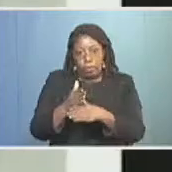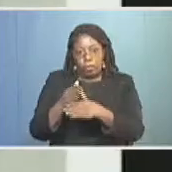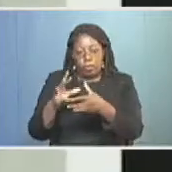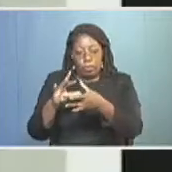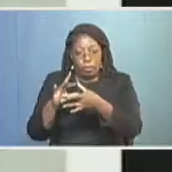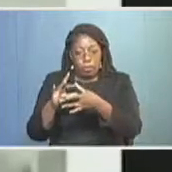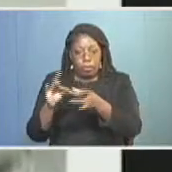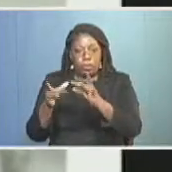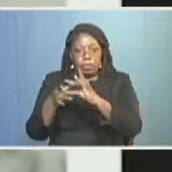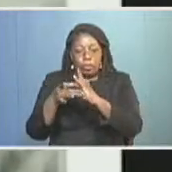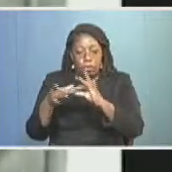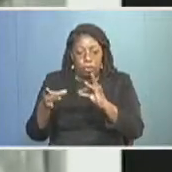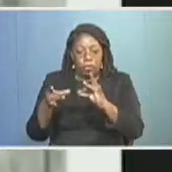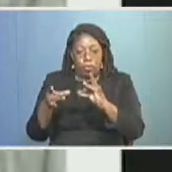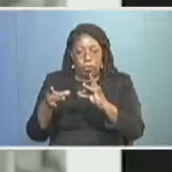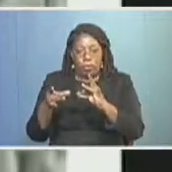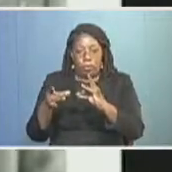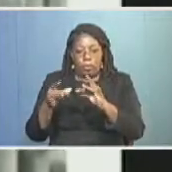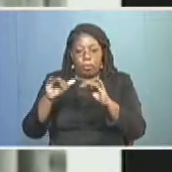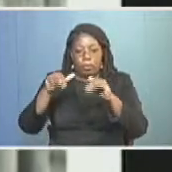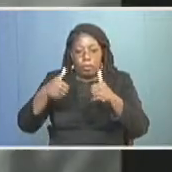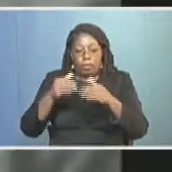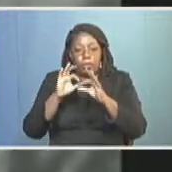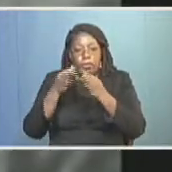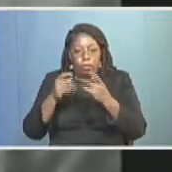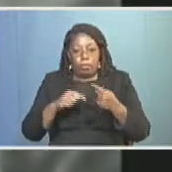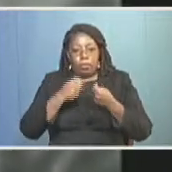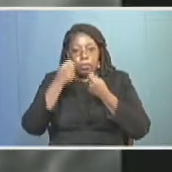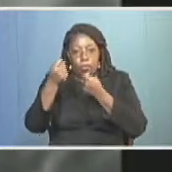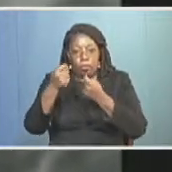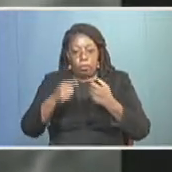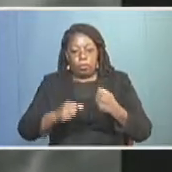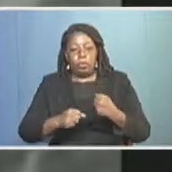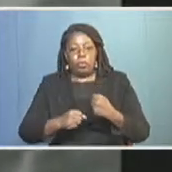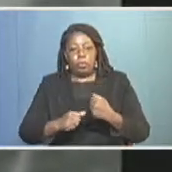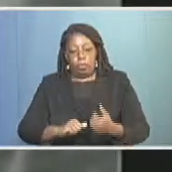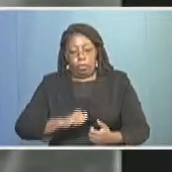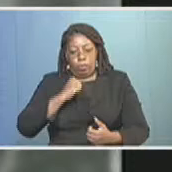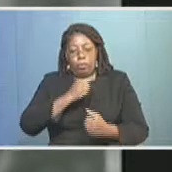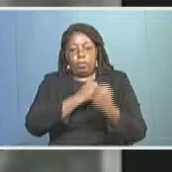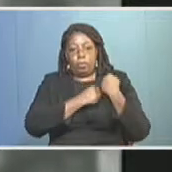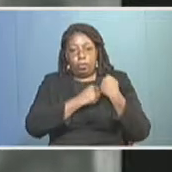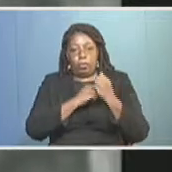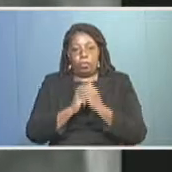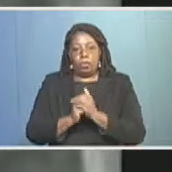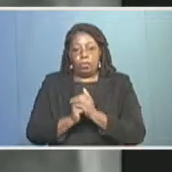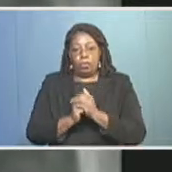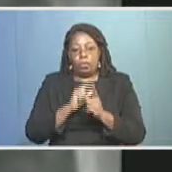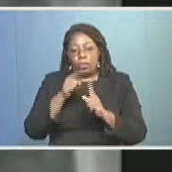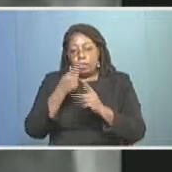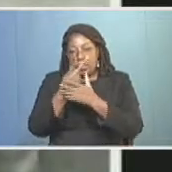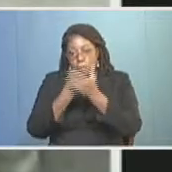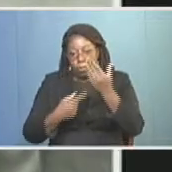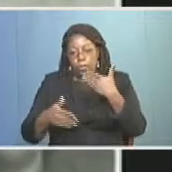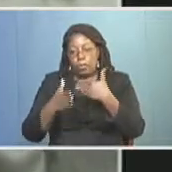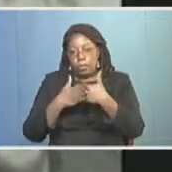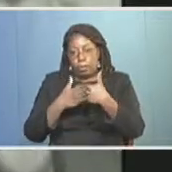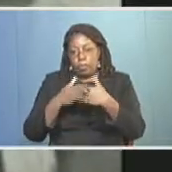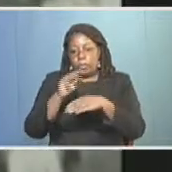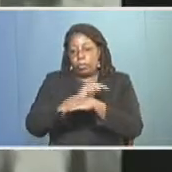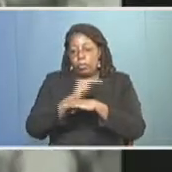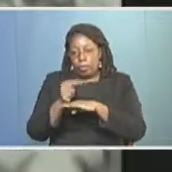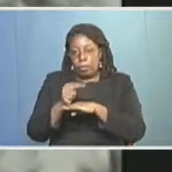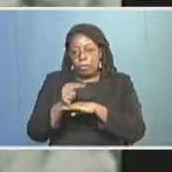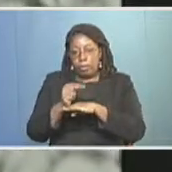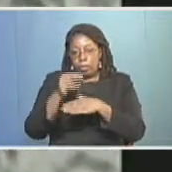to these 2 brave soldiers. When they came back to Nassau, they were both involved with the British Legion,